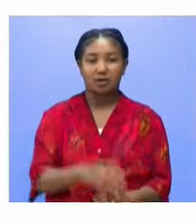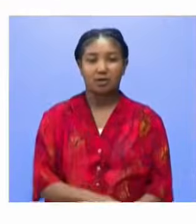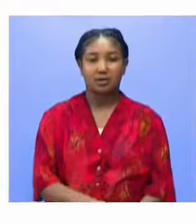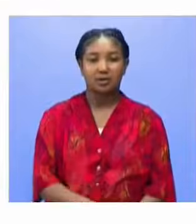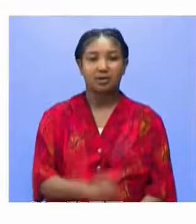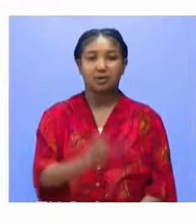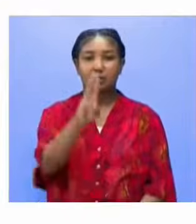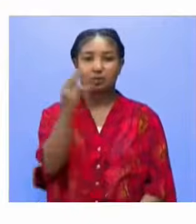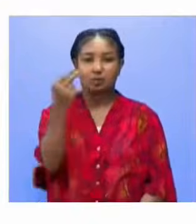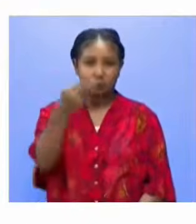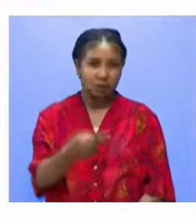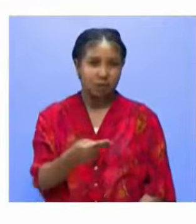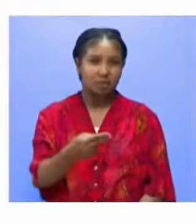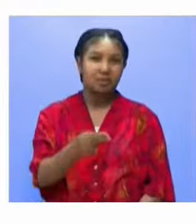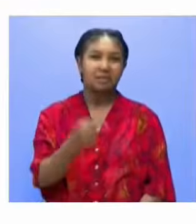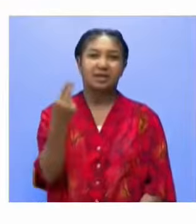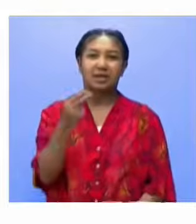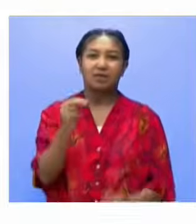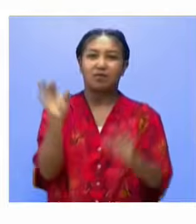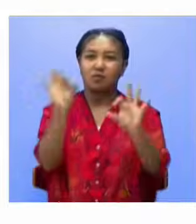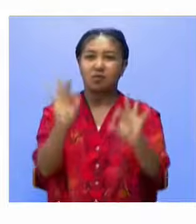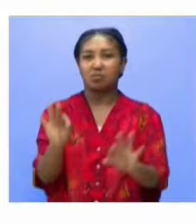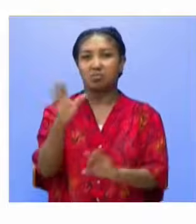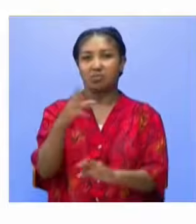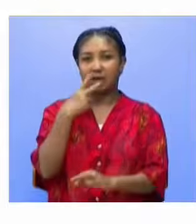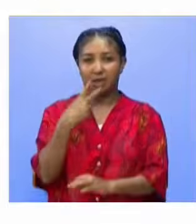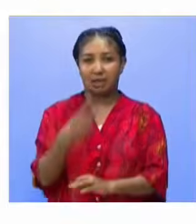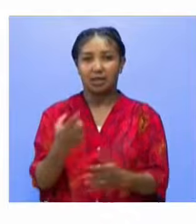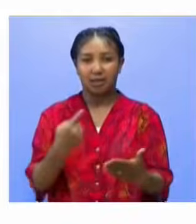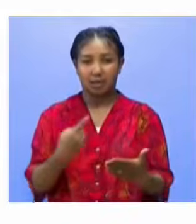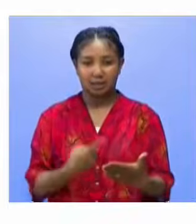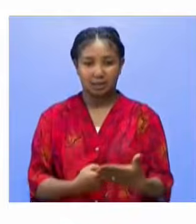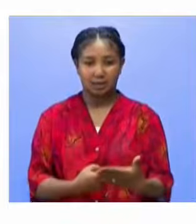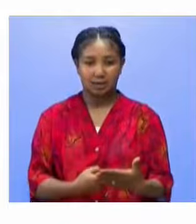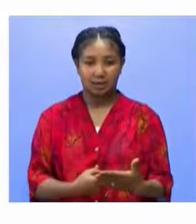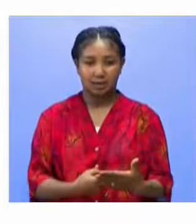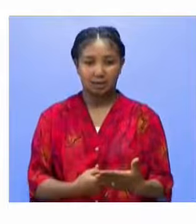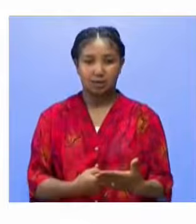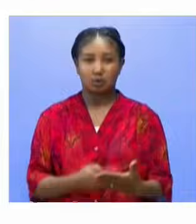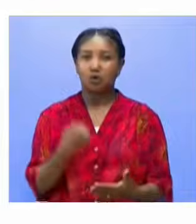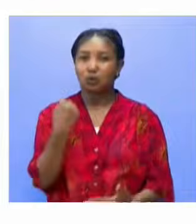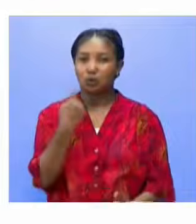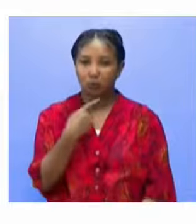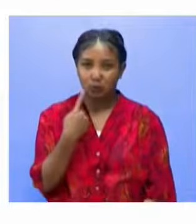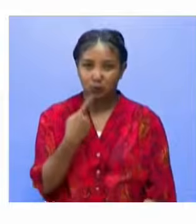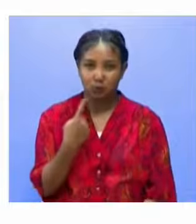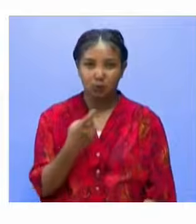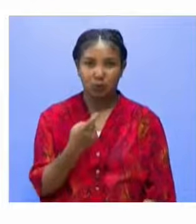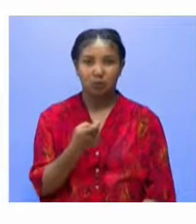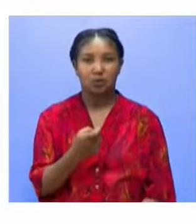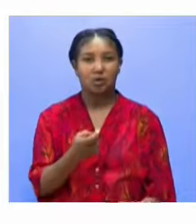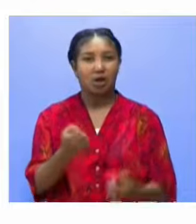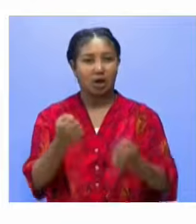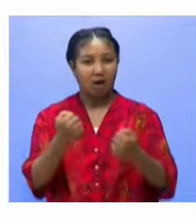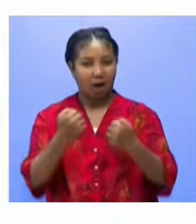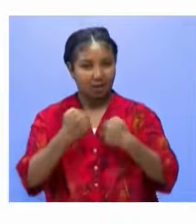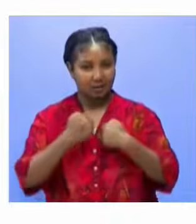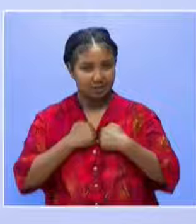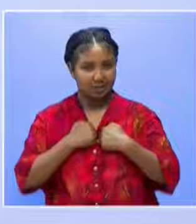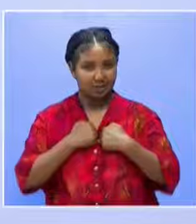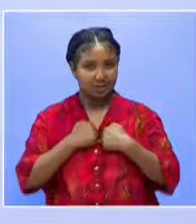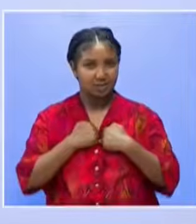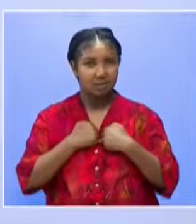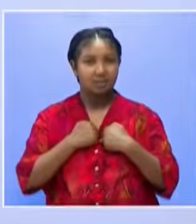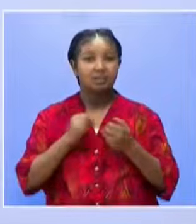in such kinds of expressions. Here, who has.